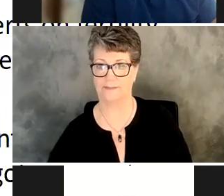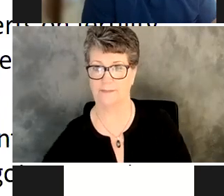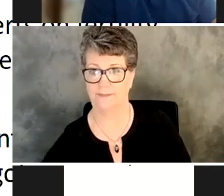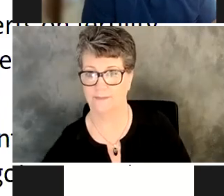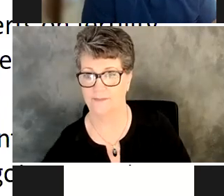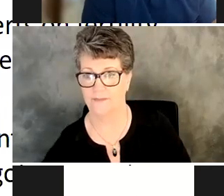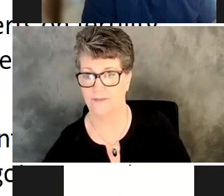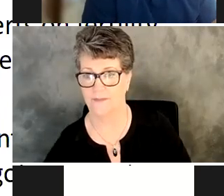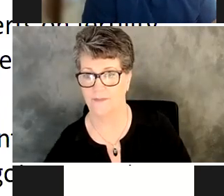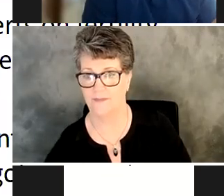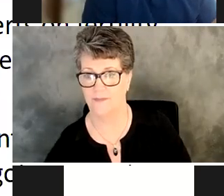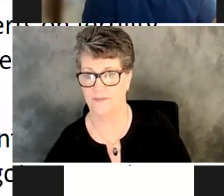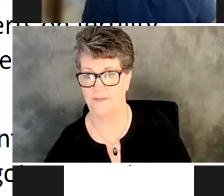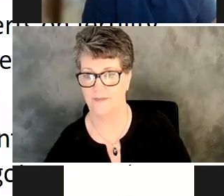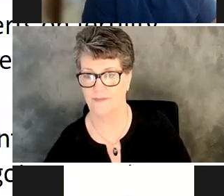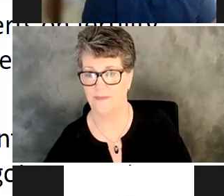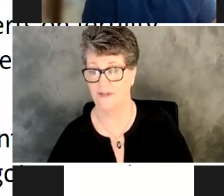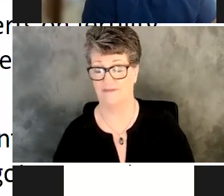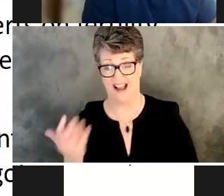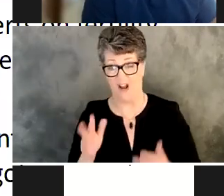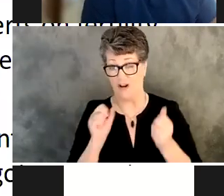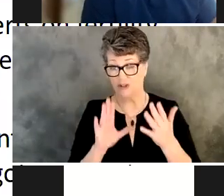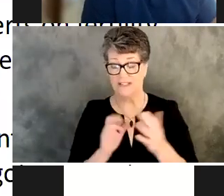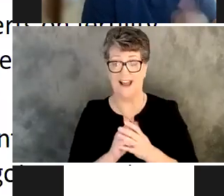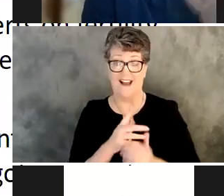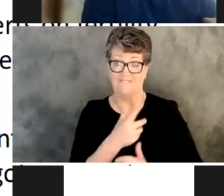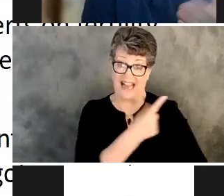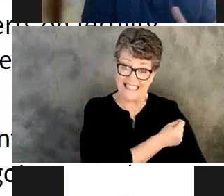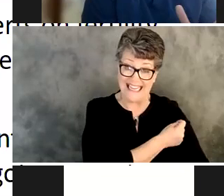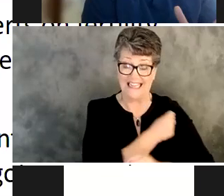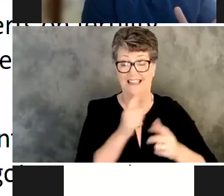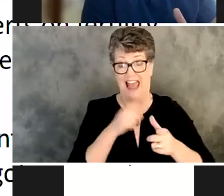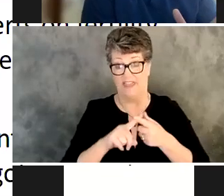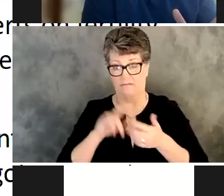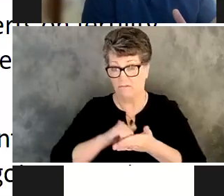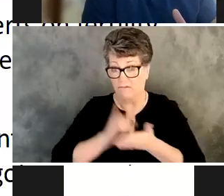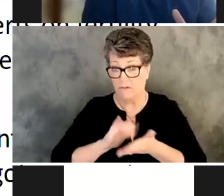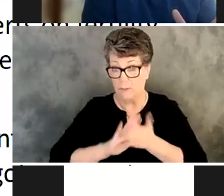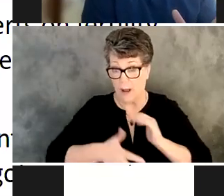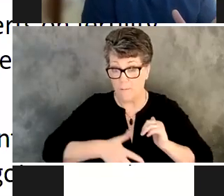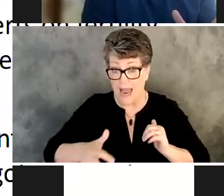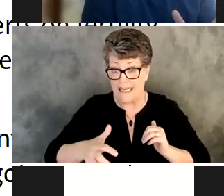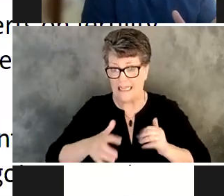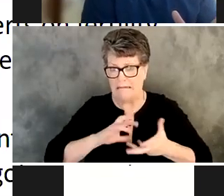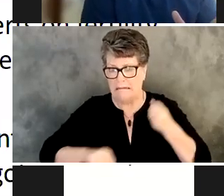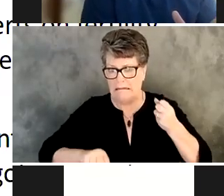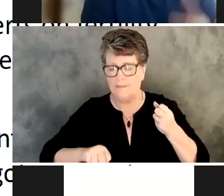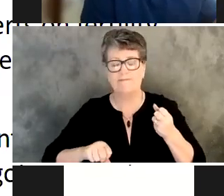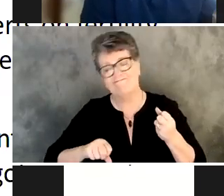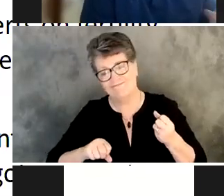Okay, so I addressed this already, but vaccine infertility. I think there's stuff out there on the internet that talks about this. And